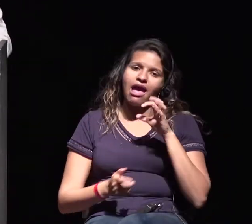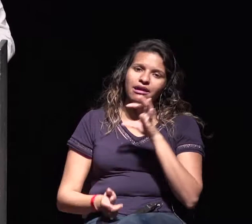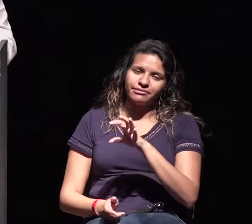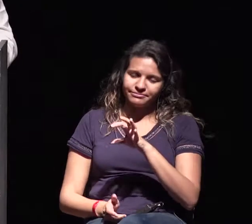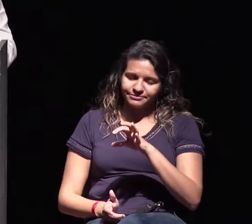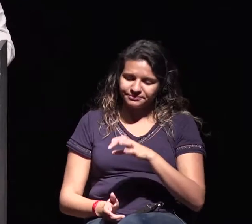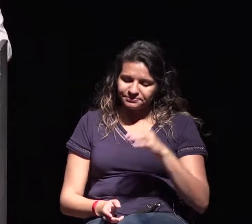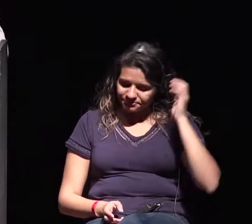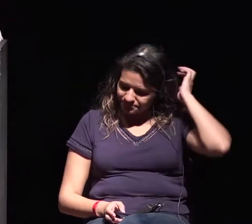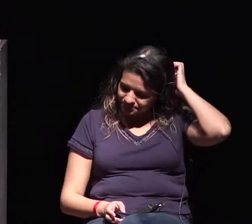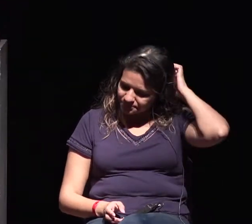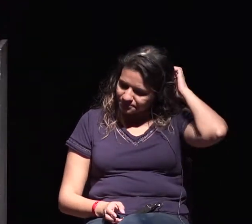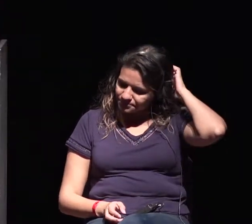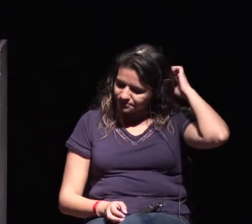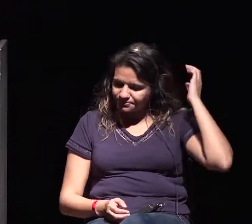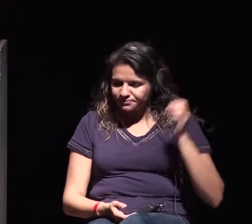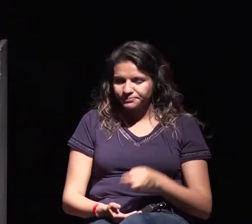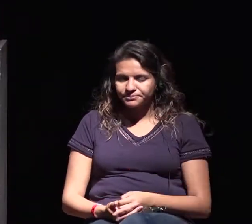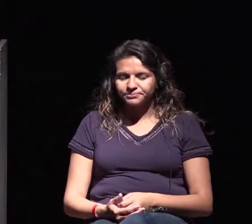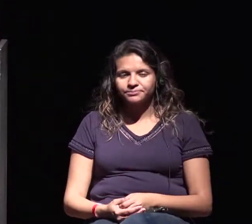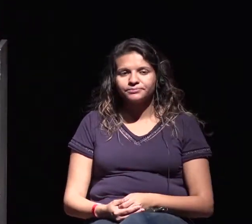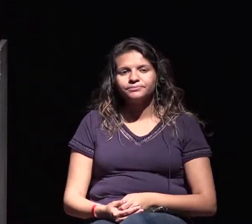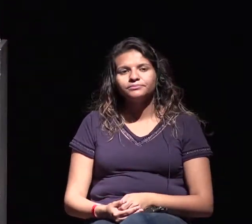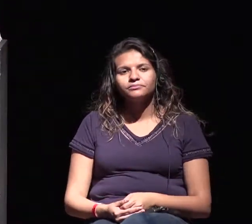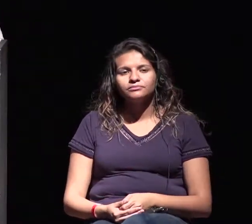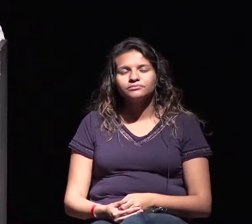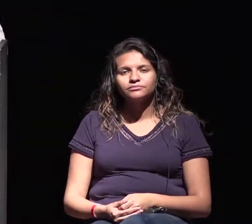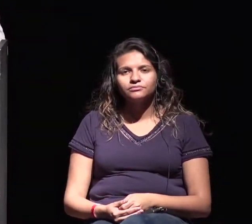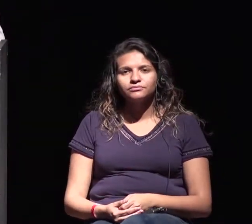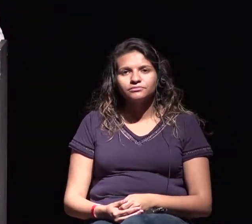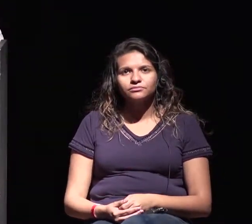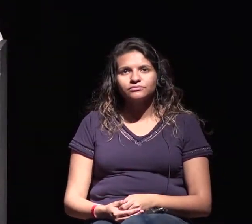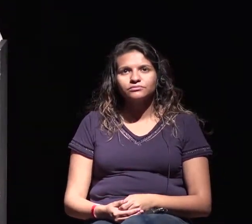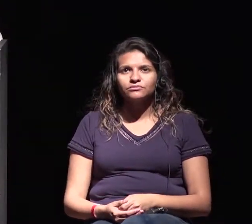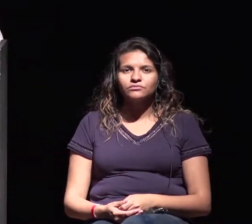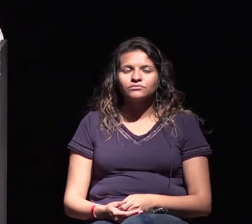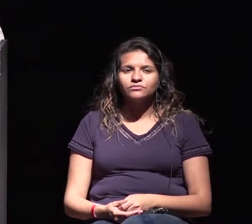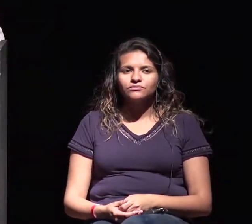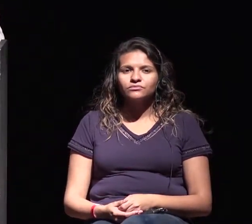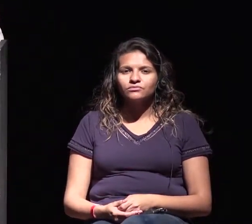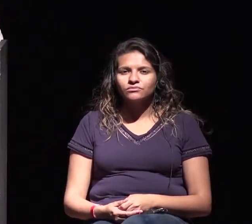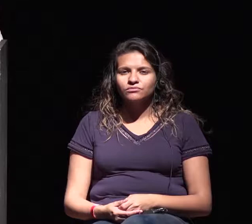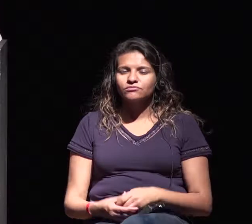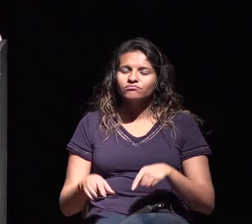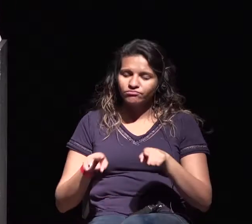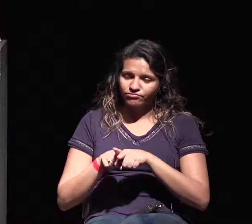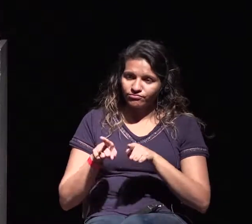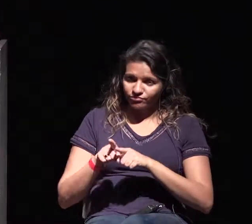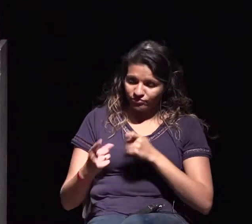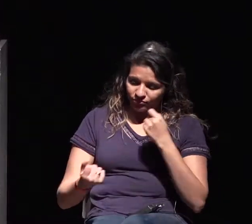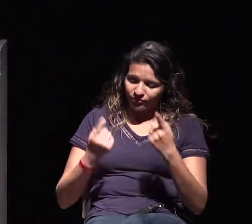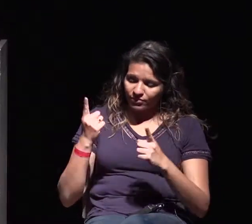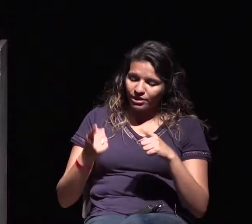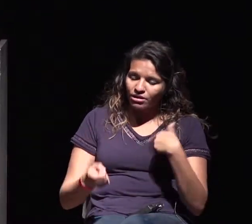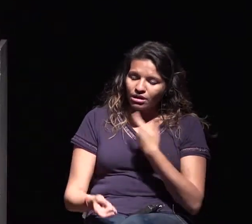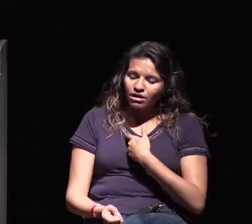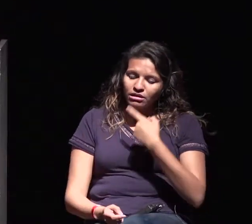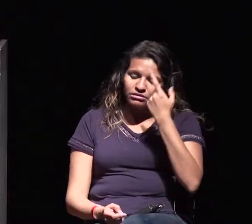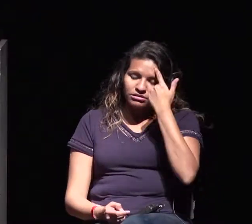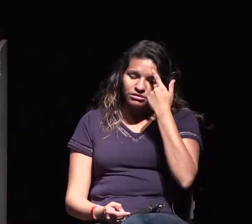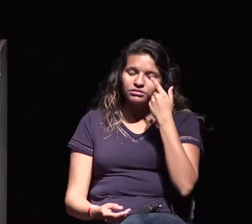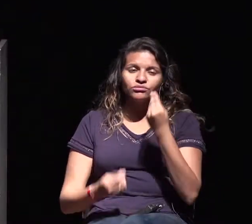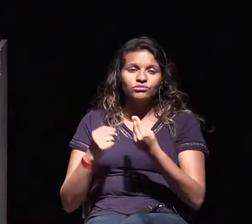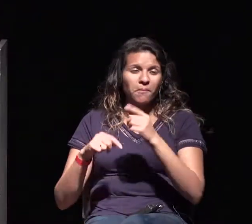Its apparent immateriality affirms the question of the rematerializations of a work of